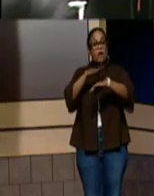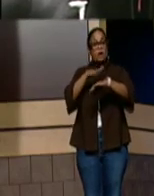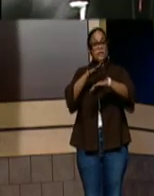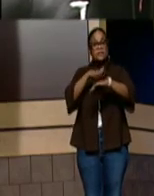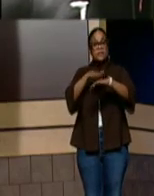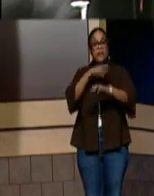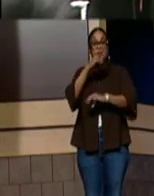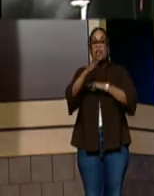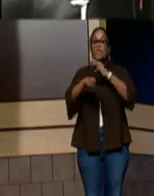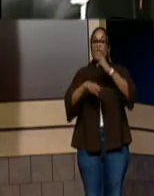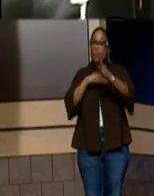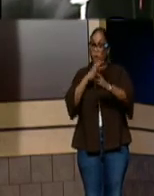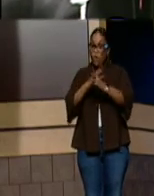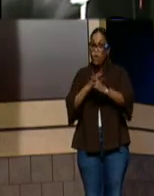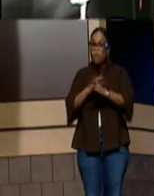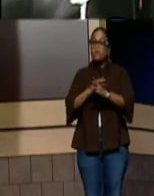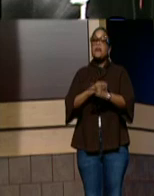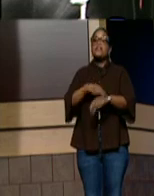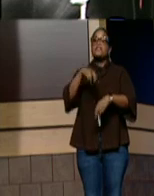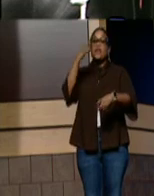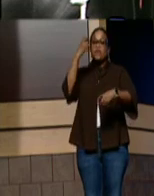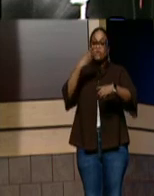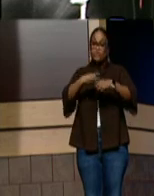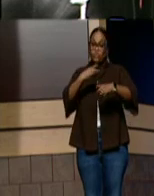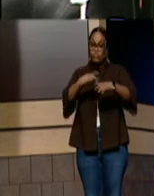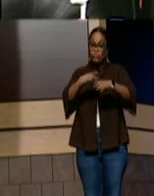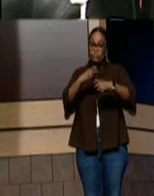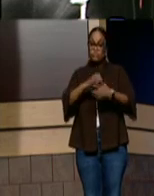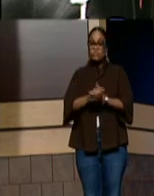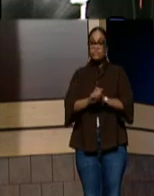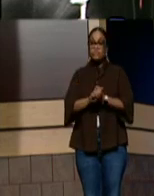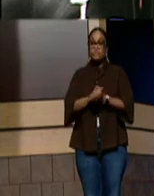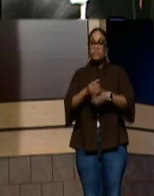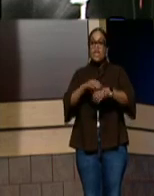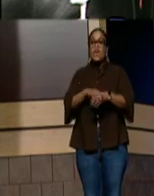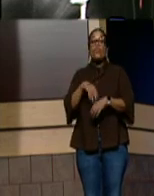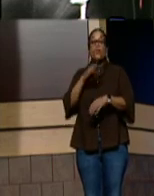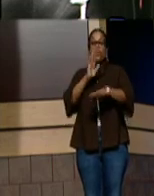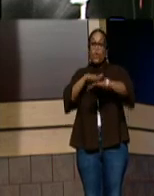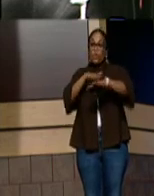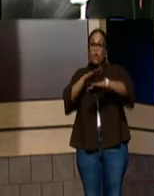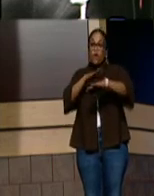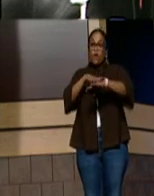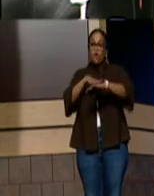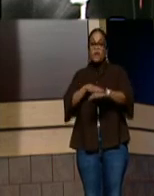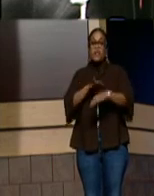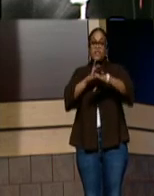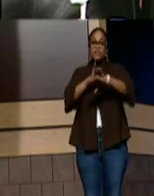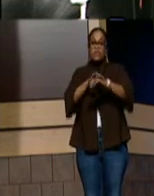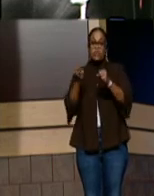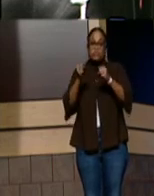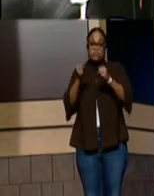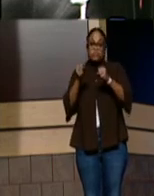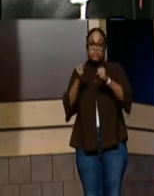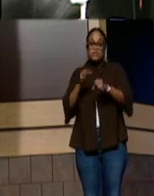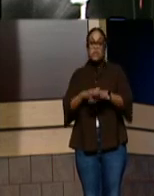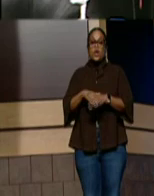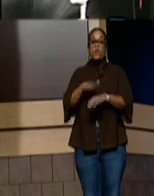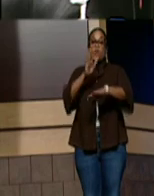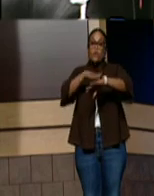there's tribulation. My Lord. We were already forewarned. Mm. There's an earthquake coming. Mm. We were already forewarned. There was a